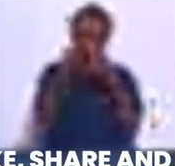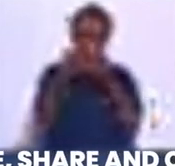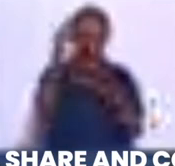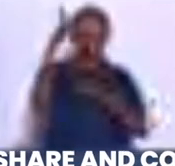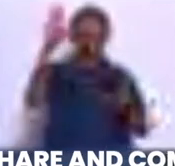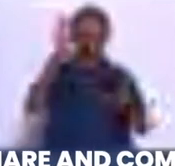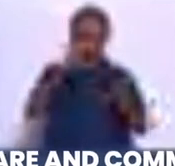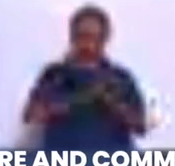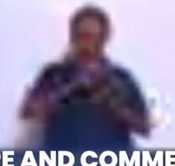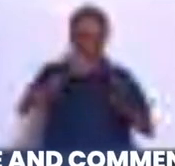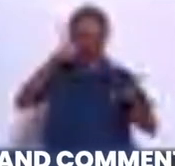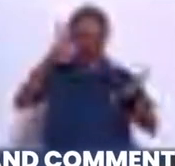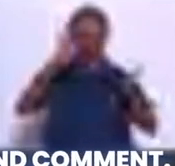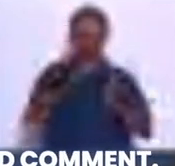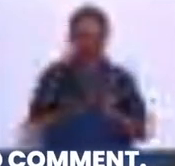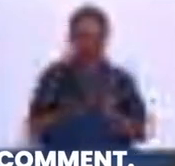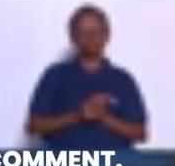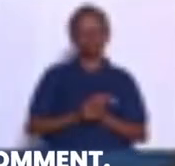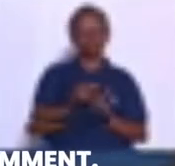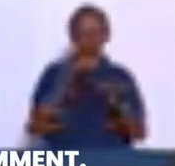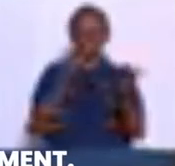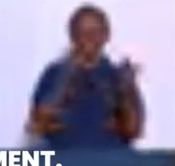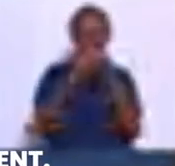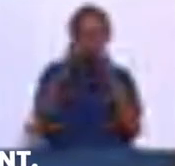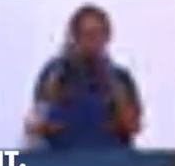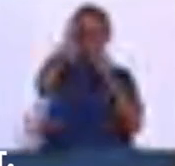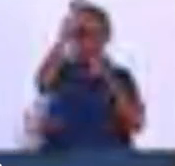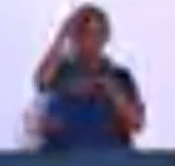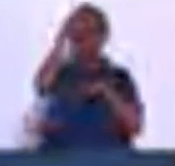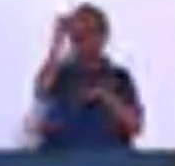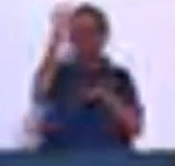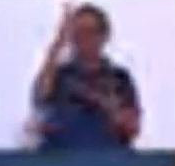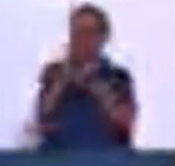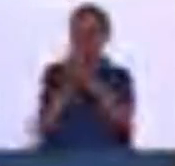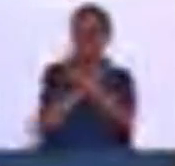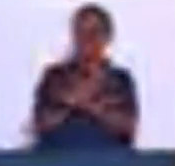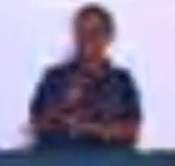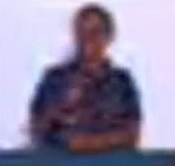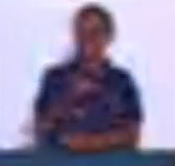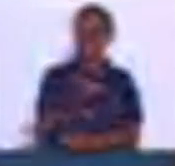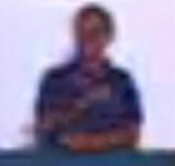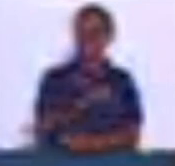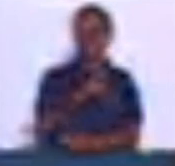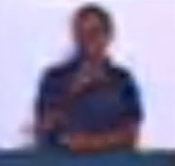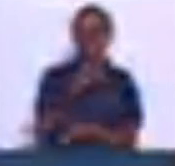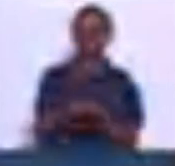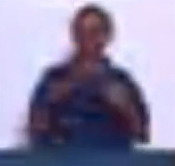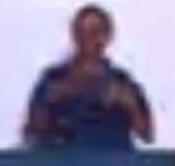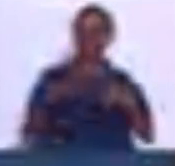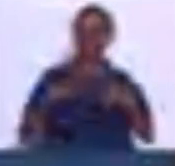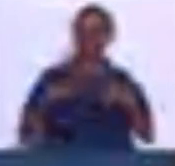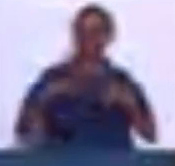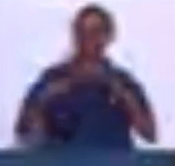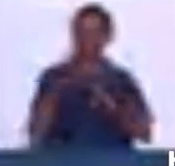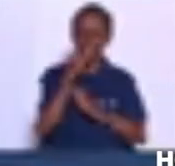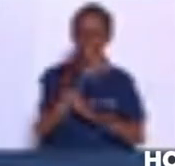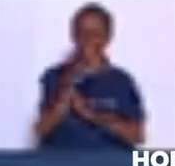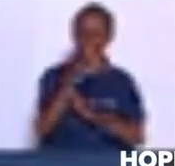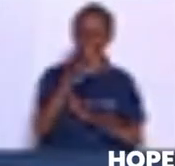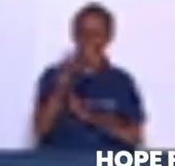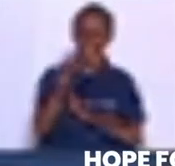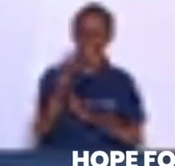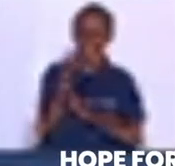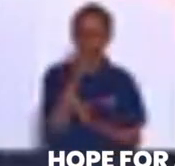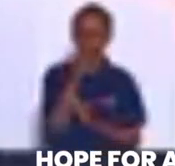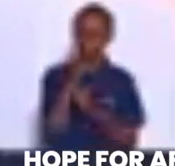be glorified. Thank you, Father, because you love us and you are going to heal everyone who is going